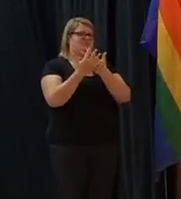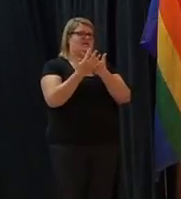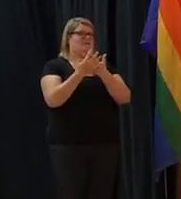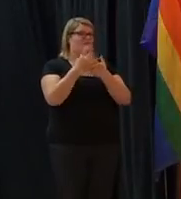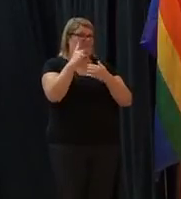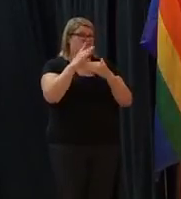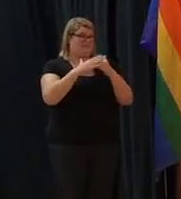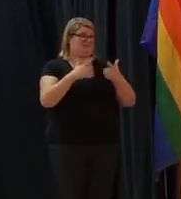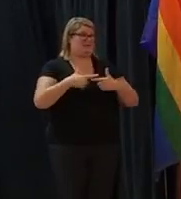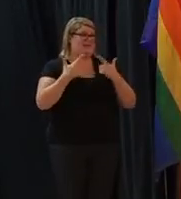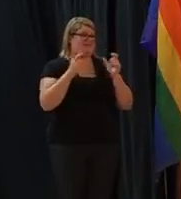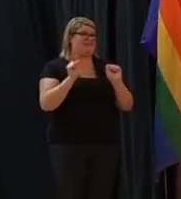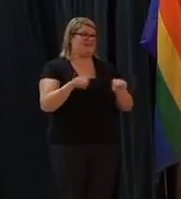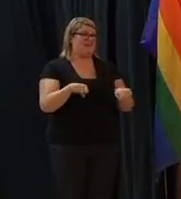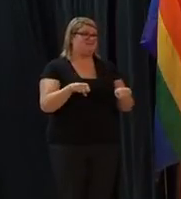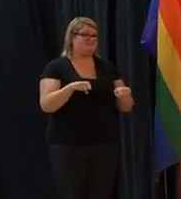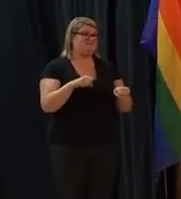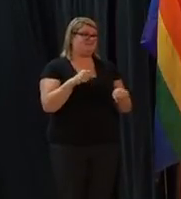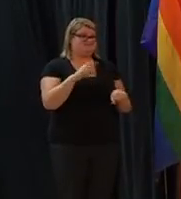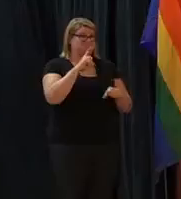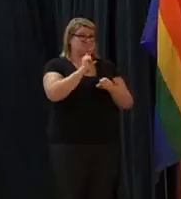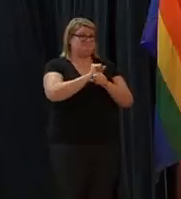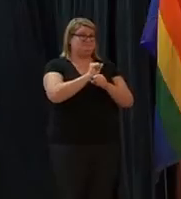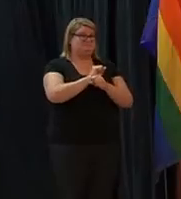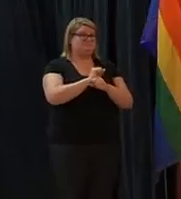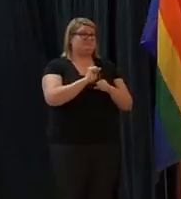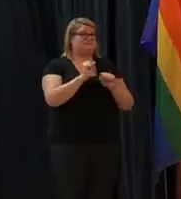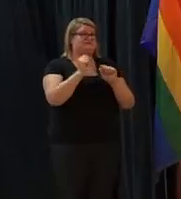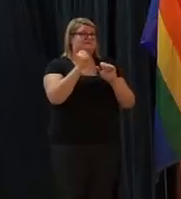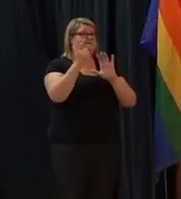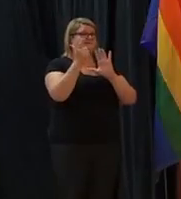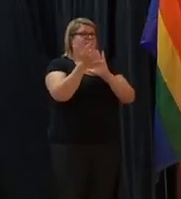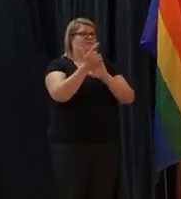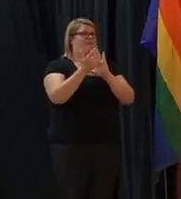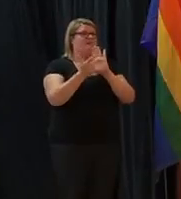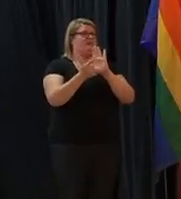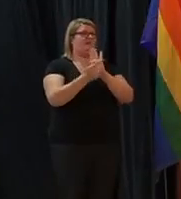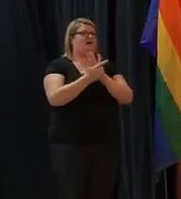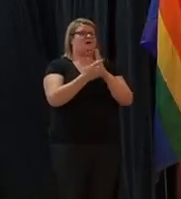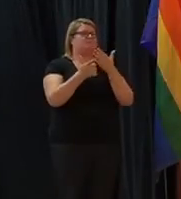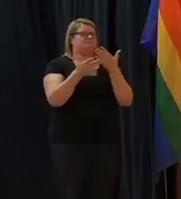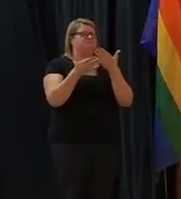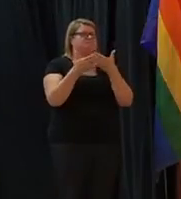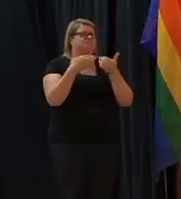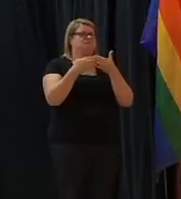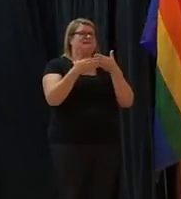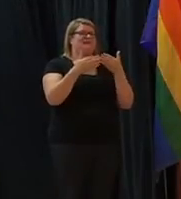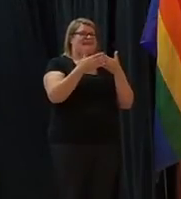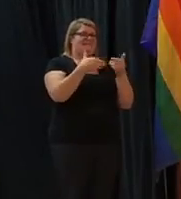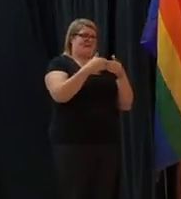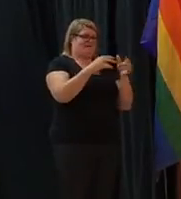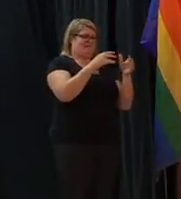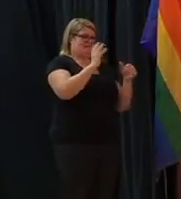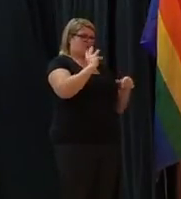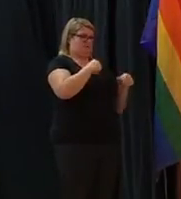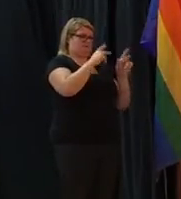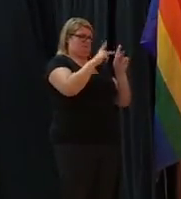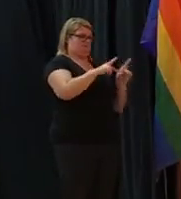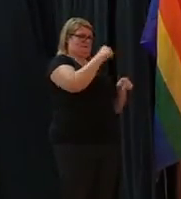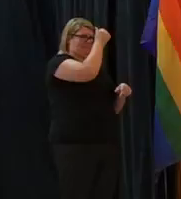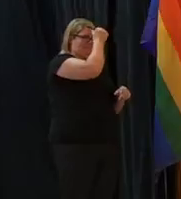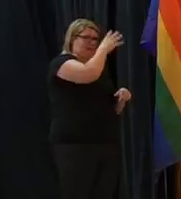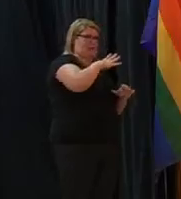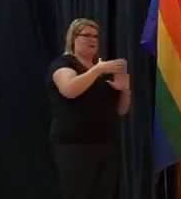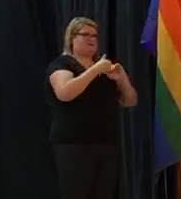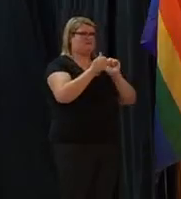lifetime. And because that, the law doesn't discriminate. Even if it's a straight man, technically, section 377 is